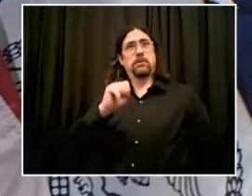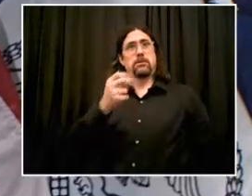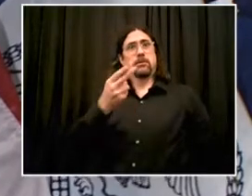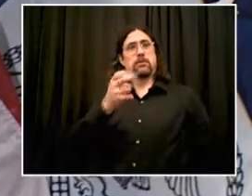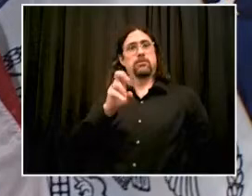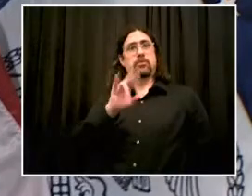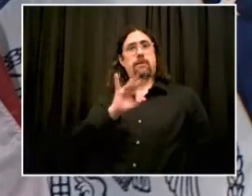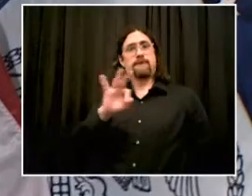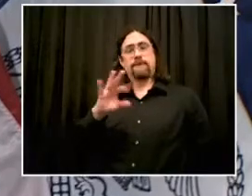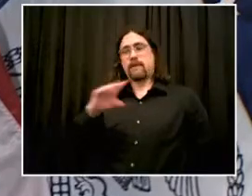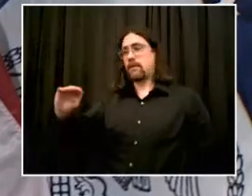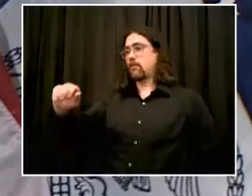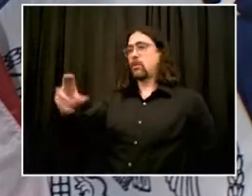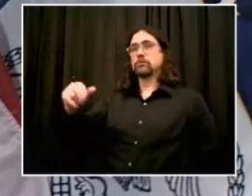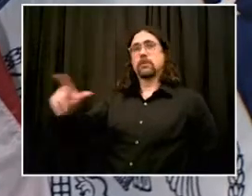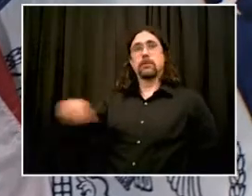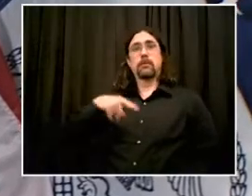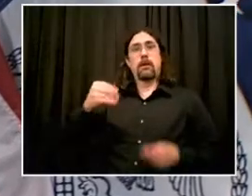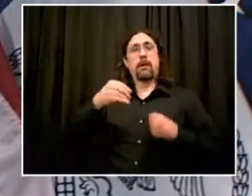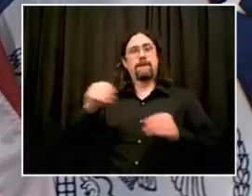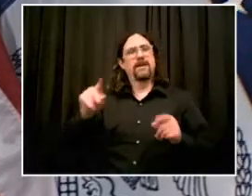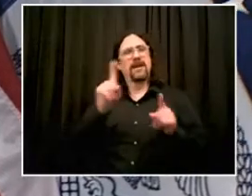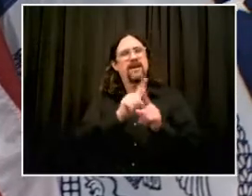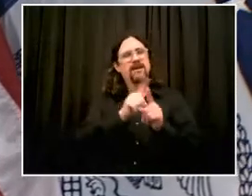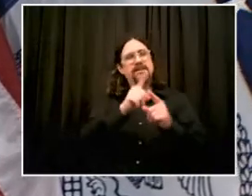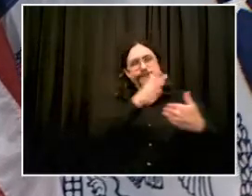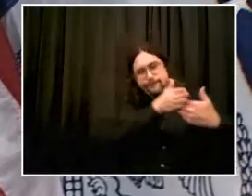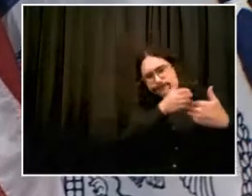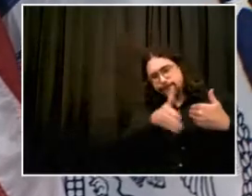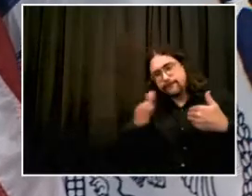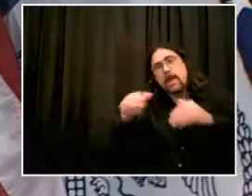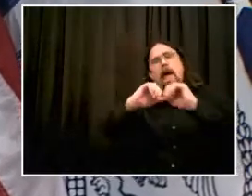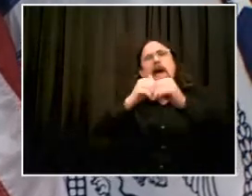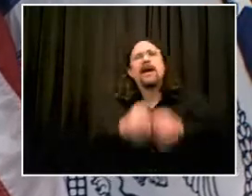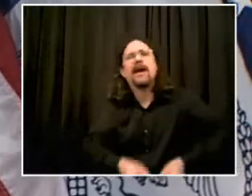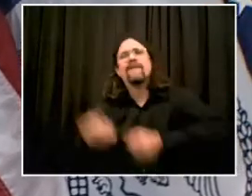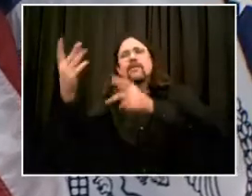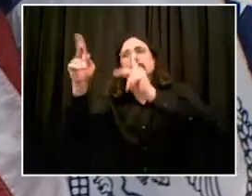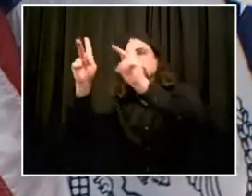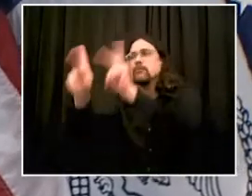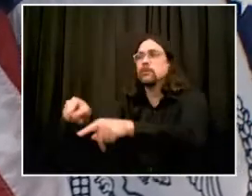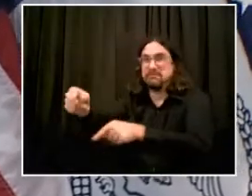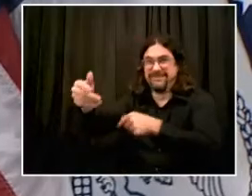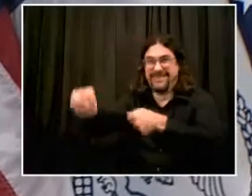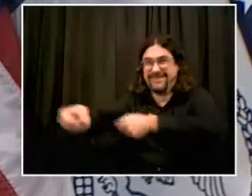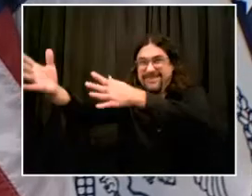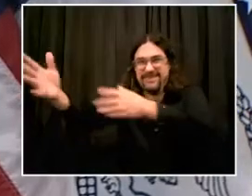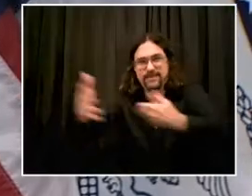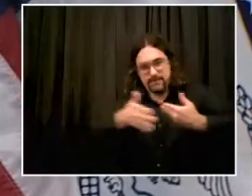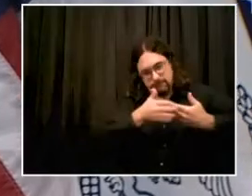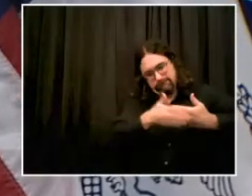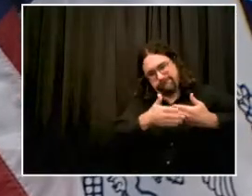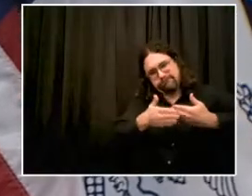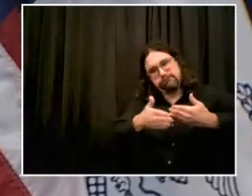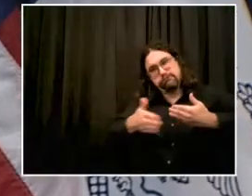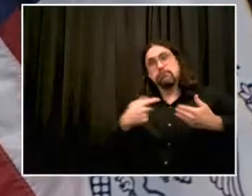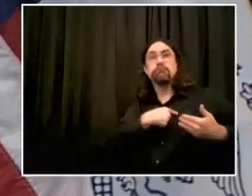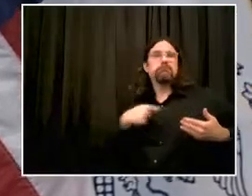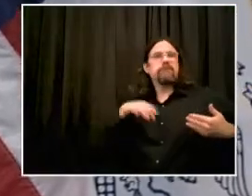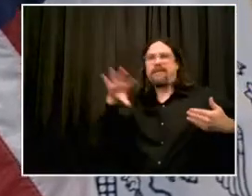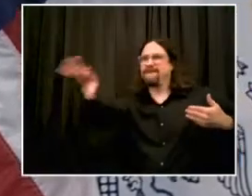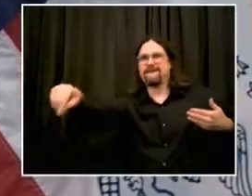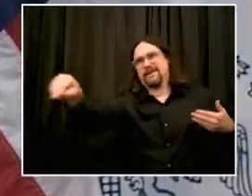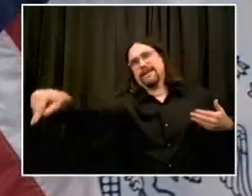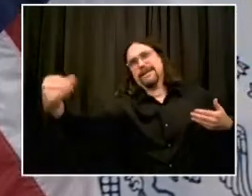doing? Ayana, I think you're the first person to ever say Happy Wednesday to me, so I appreciate it. And it is